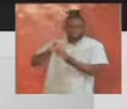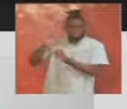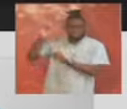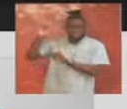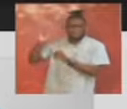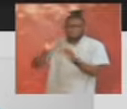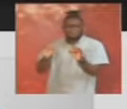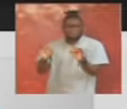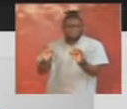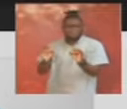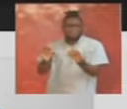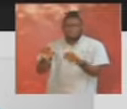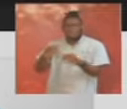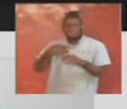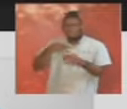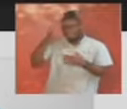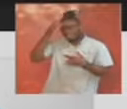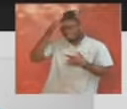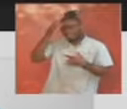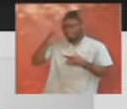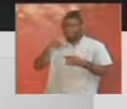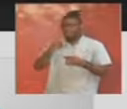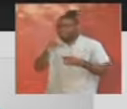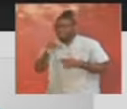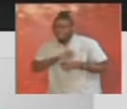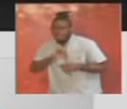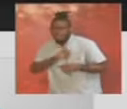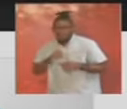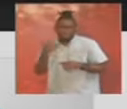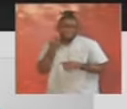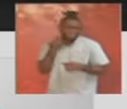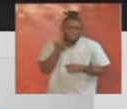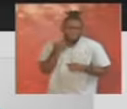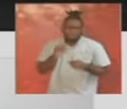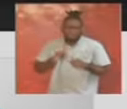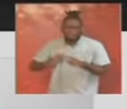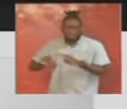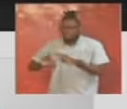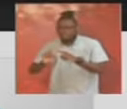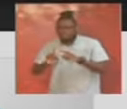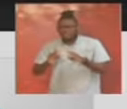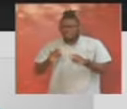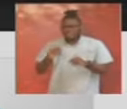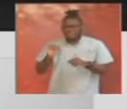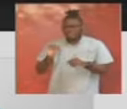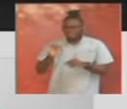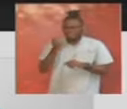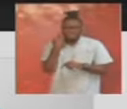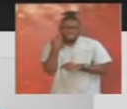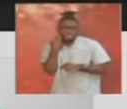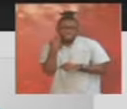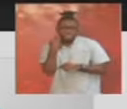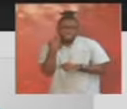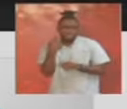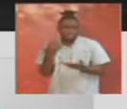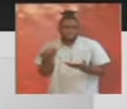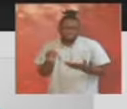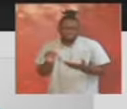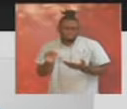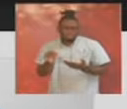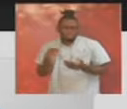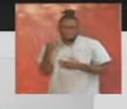this includes the most recent 4 cases that we recorded. In fact, from the most recent cases, 2